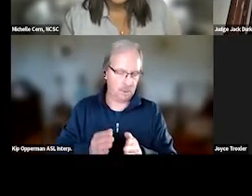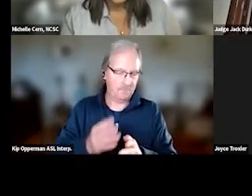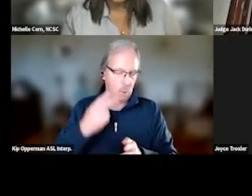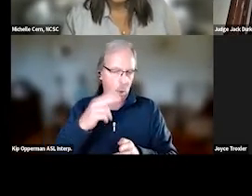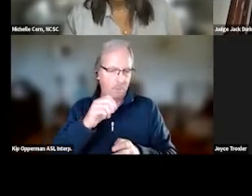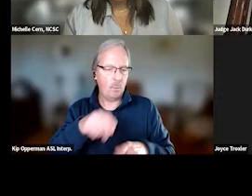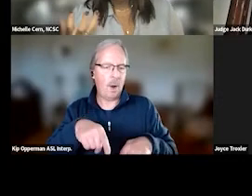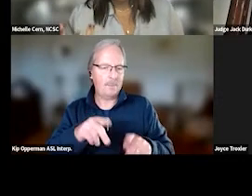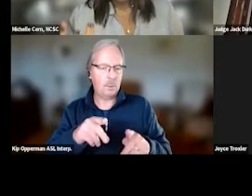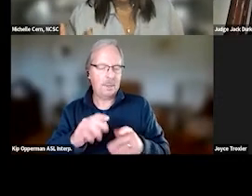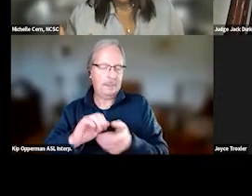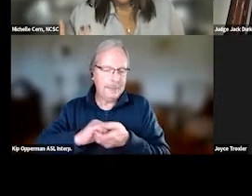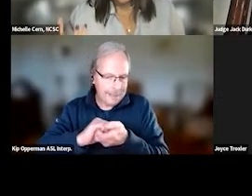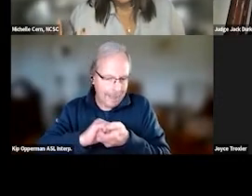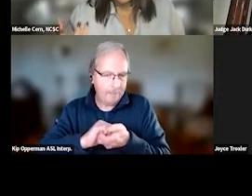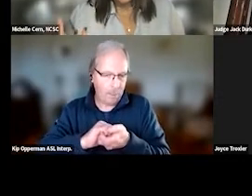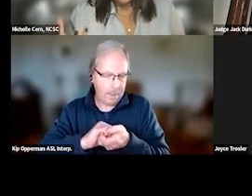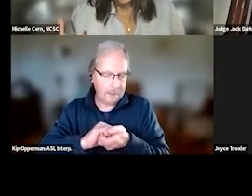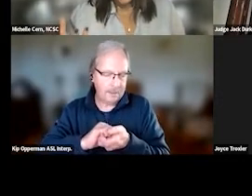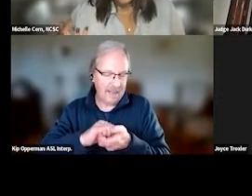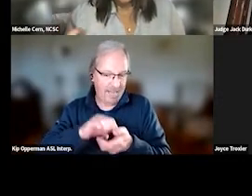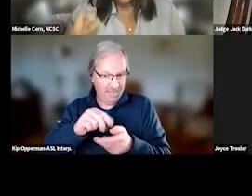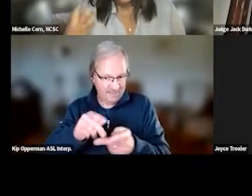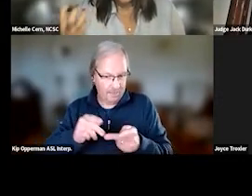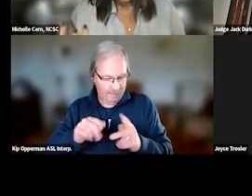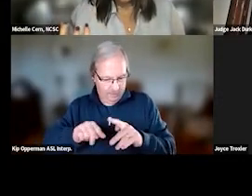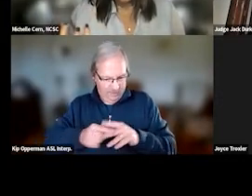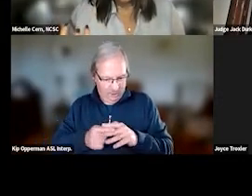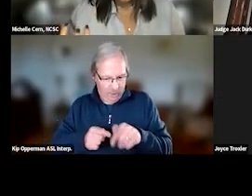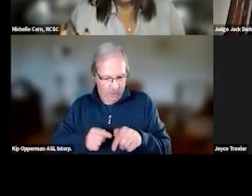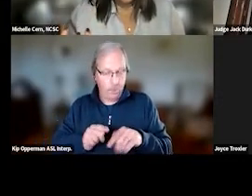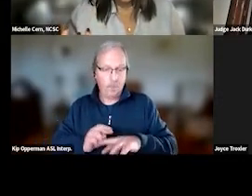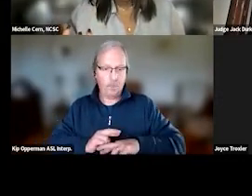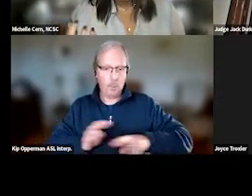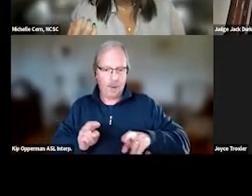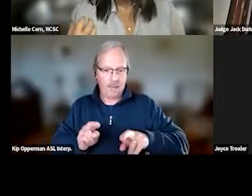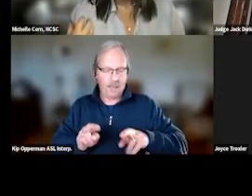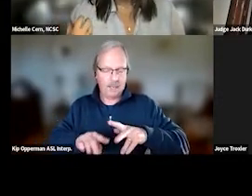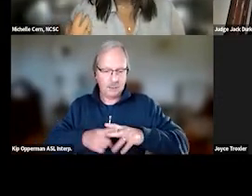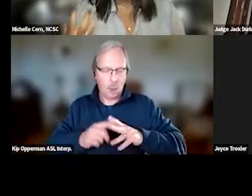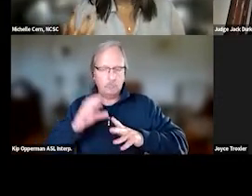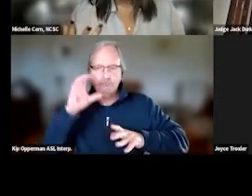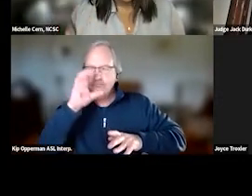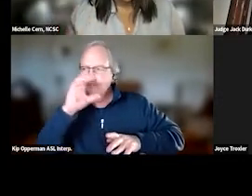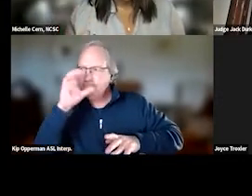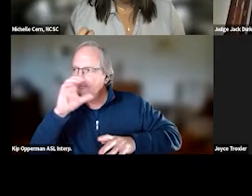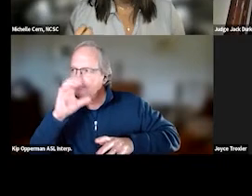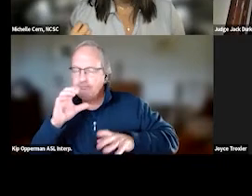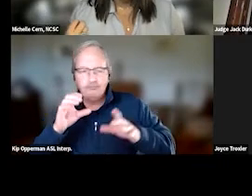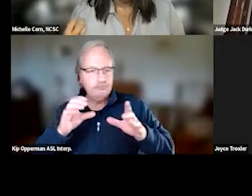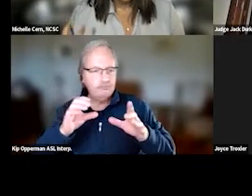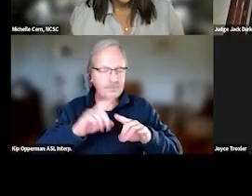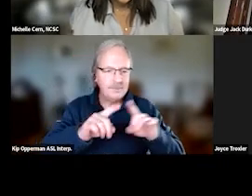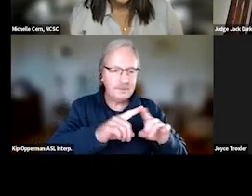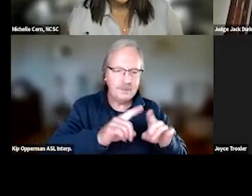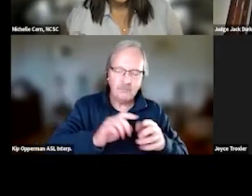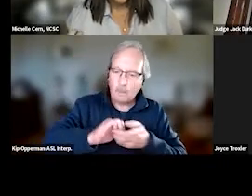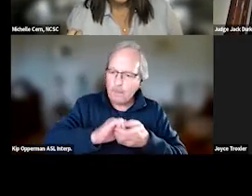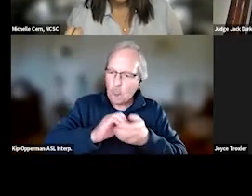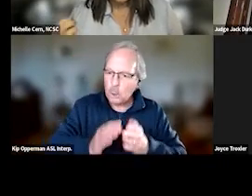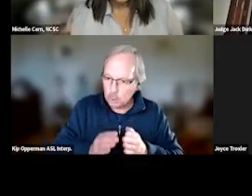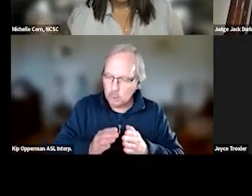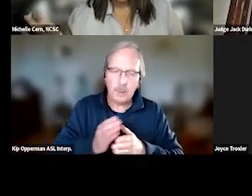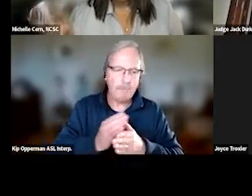to collaborate. This is the place that we started when we were ready to start looking at exploring partners and looking for